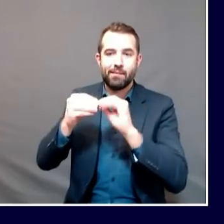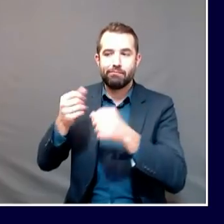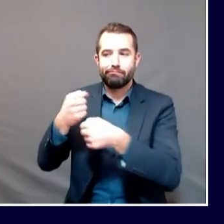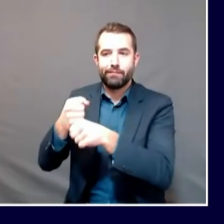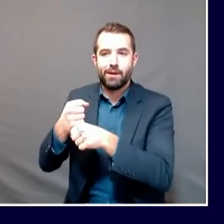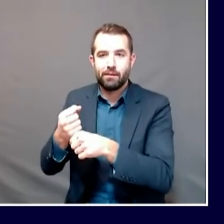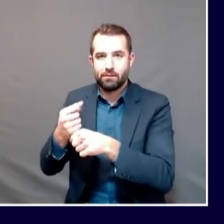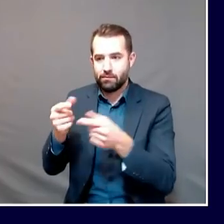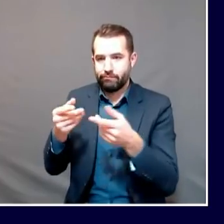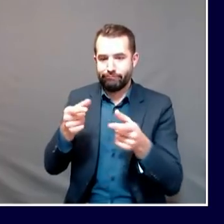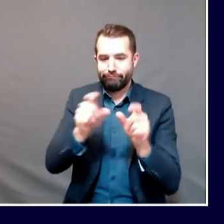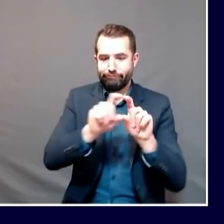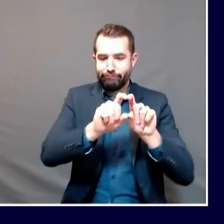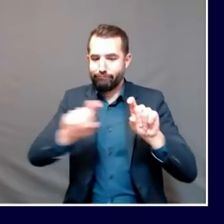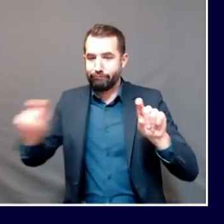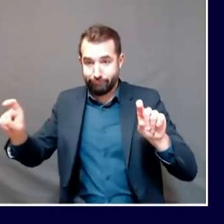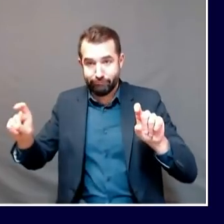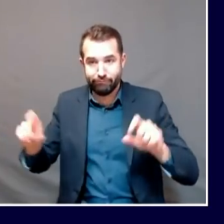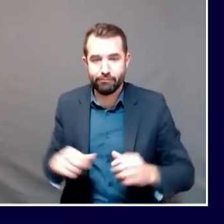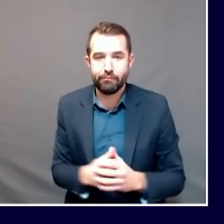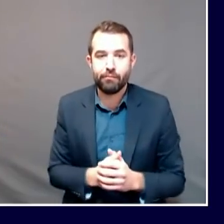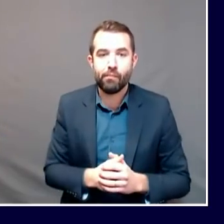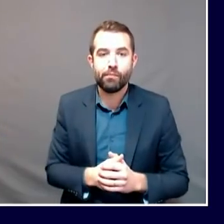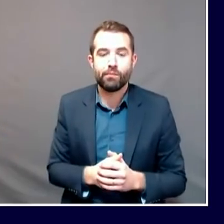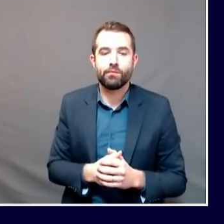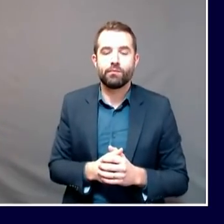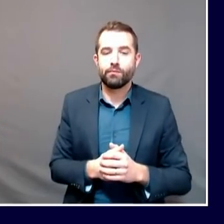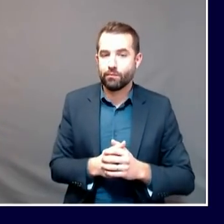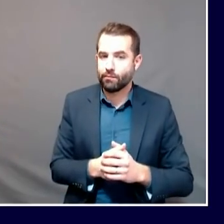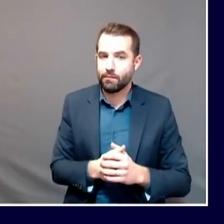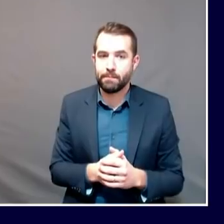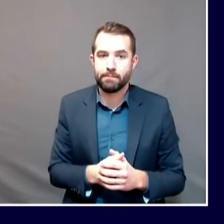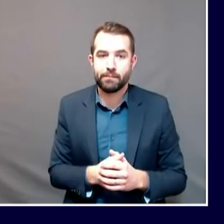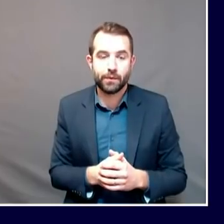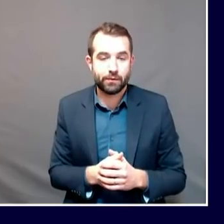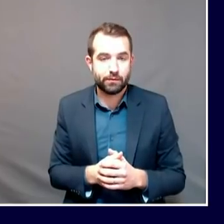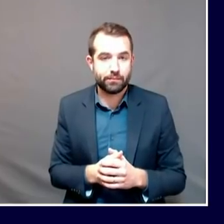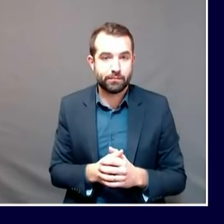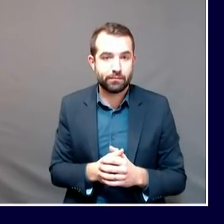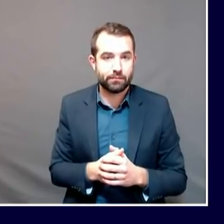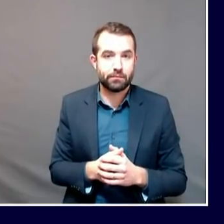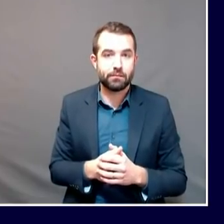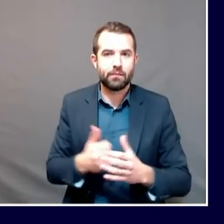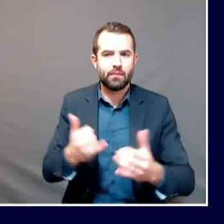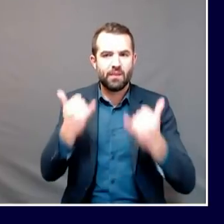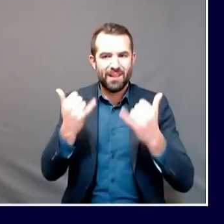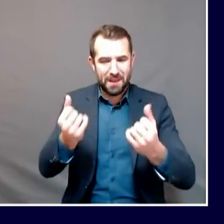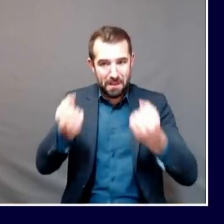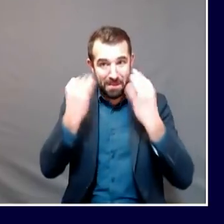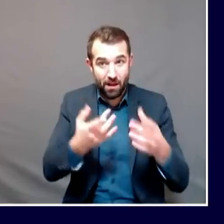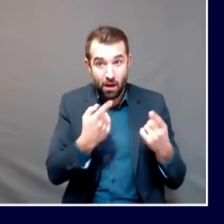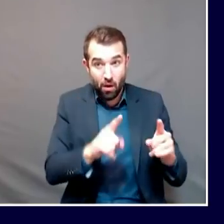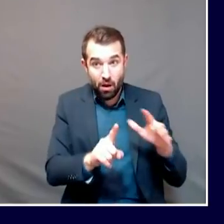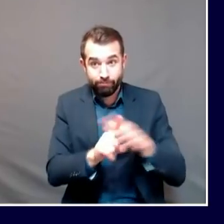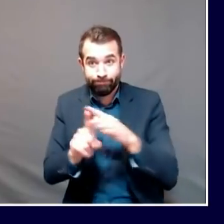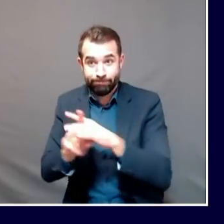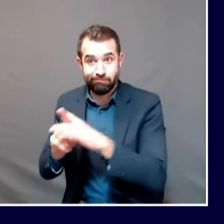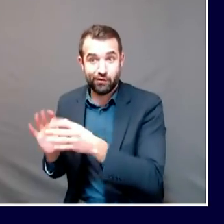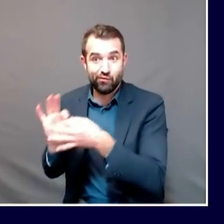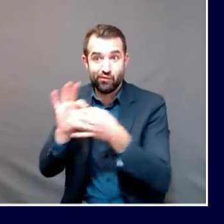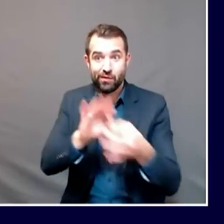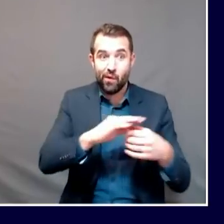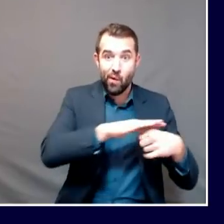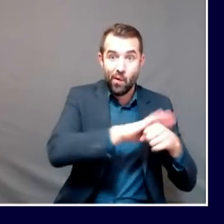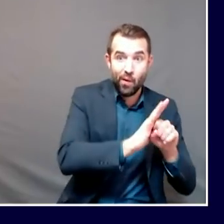with respect to COVID-19, as well as vaccines and vaccinations. And there will certainly be more questions. I ask